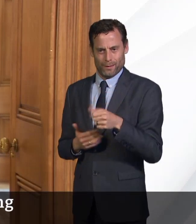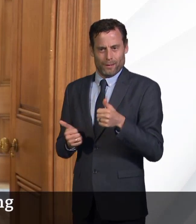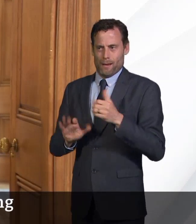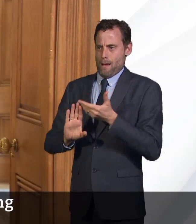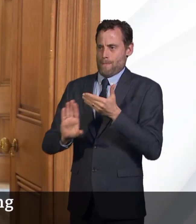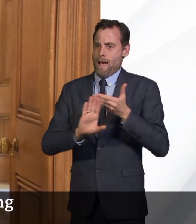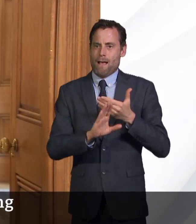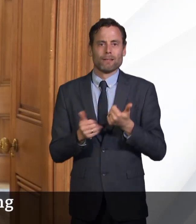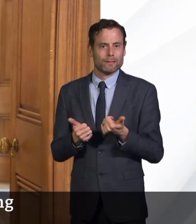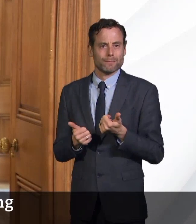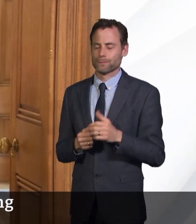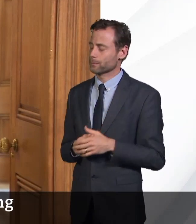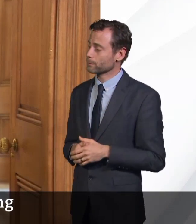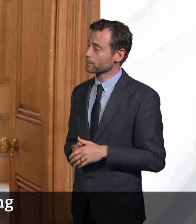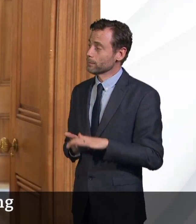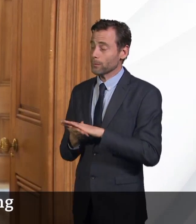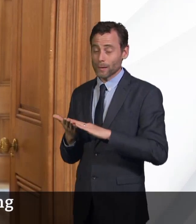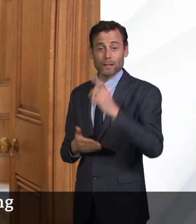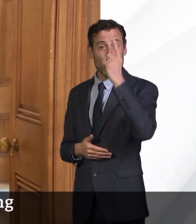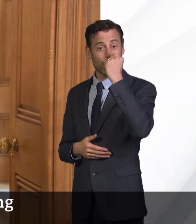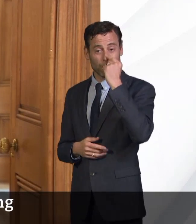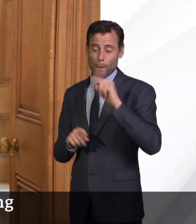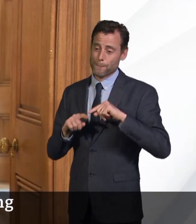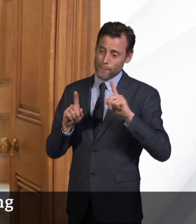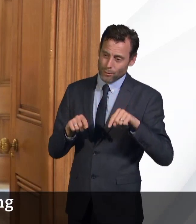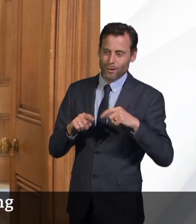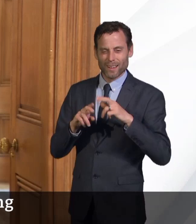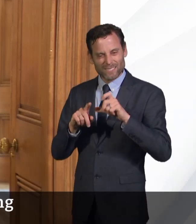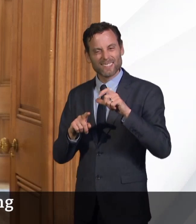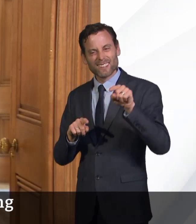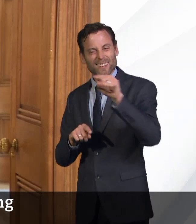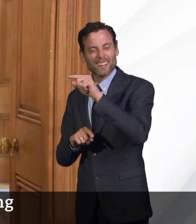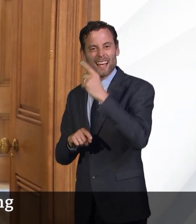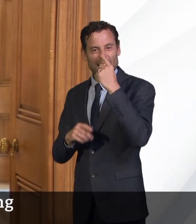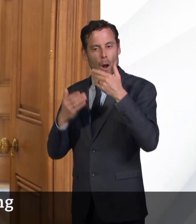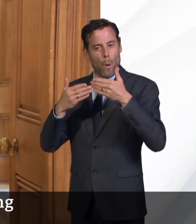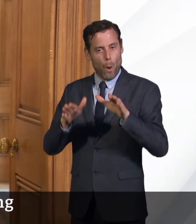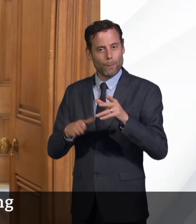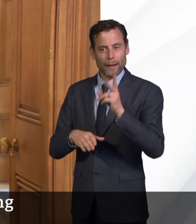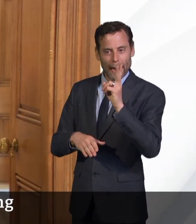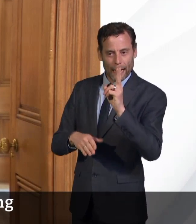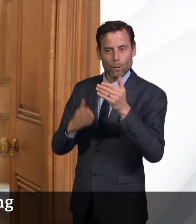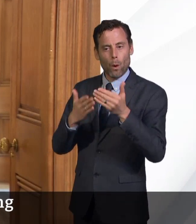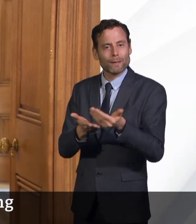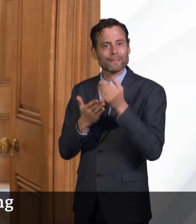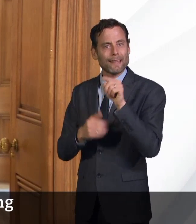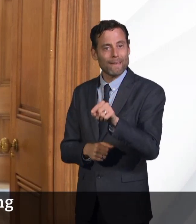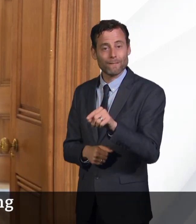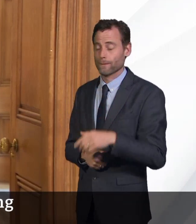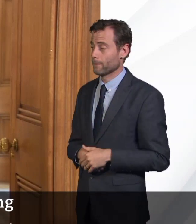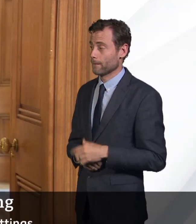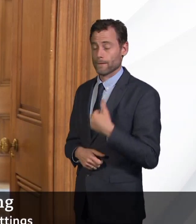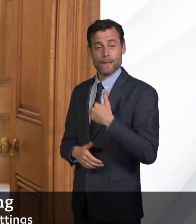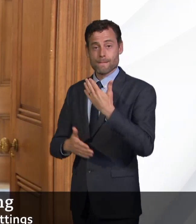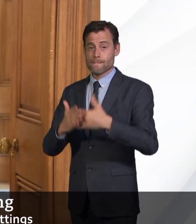I think it is quite possible for these venues to reopen safely. We never mandated that they